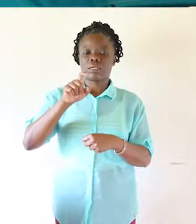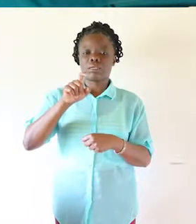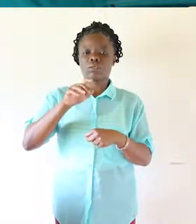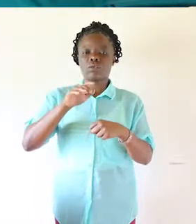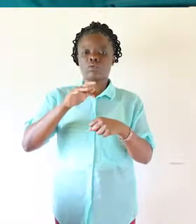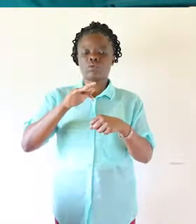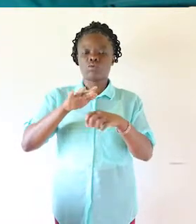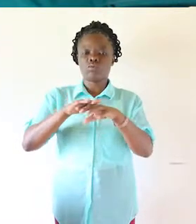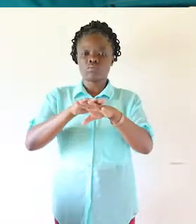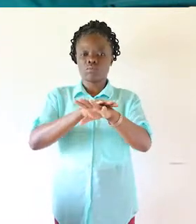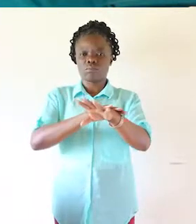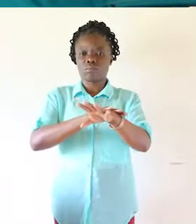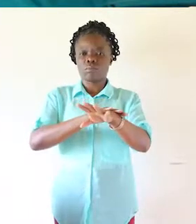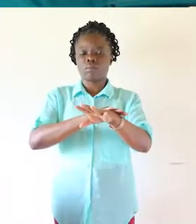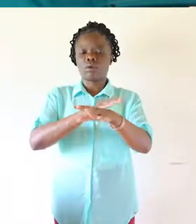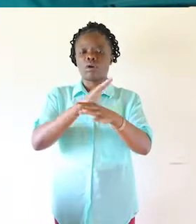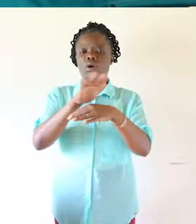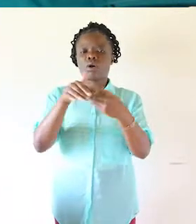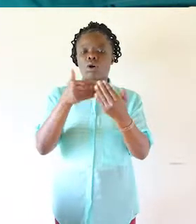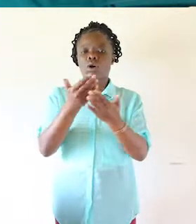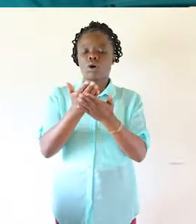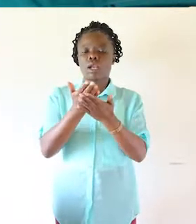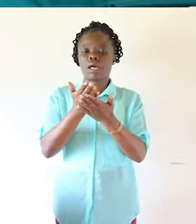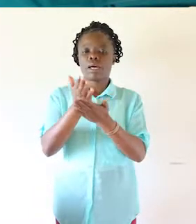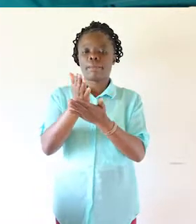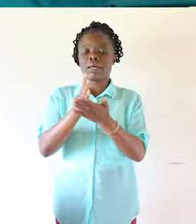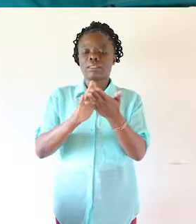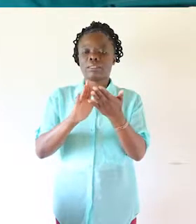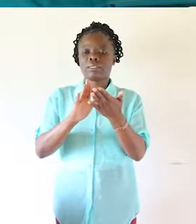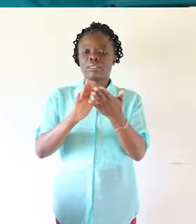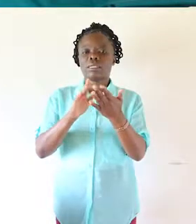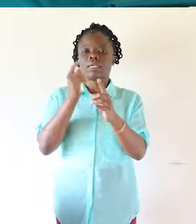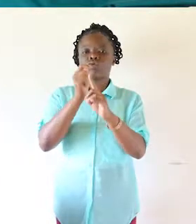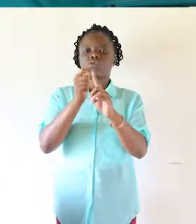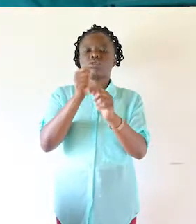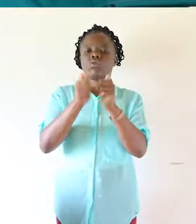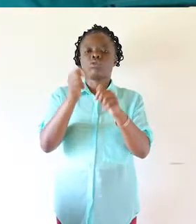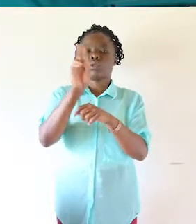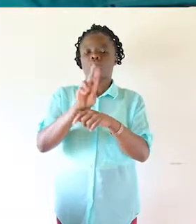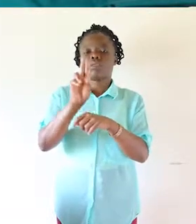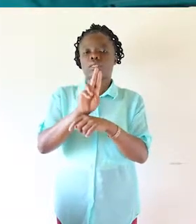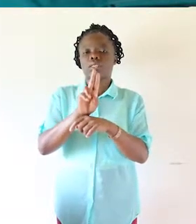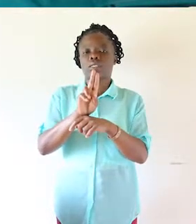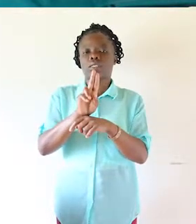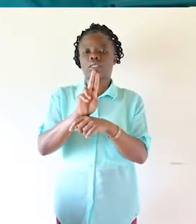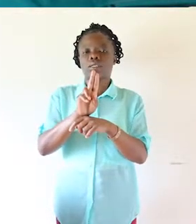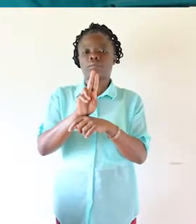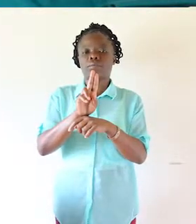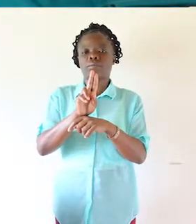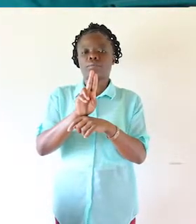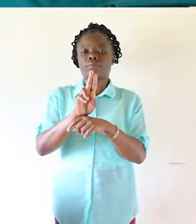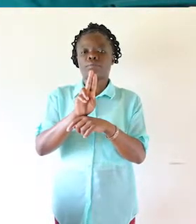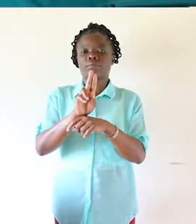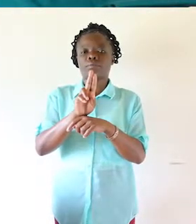see all the things we need to use. Now, I want you to identify,